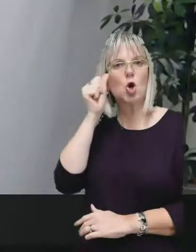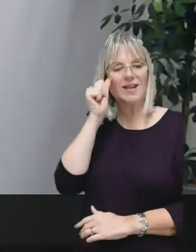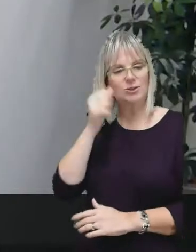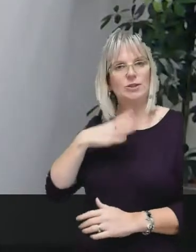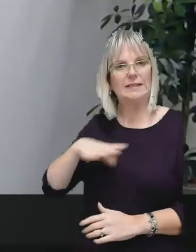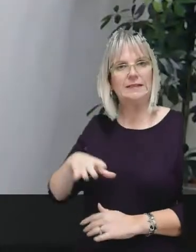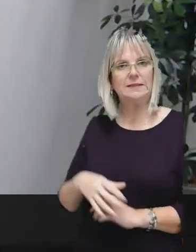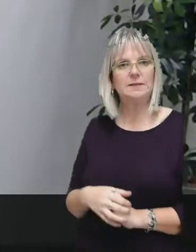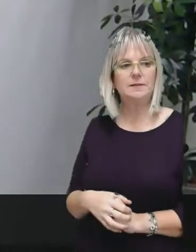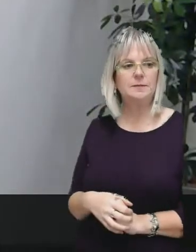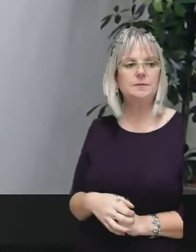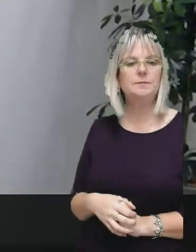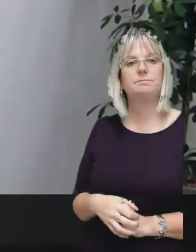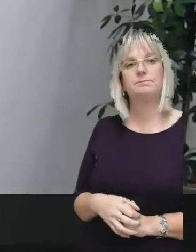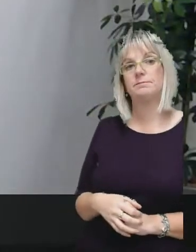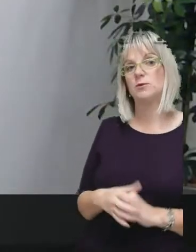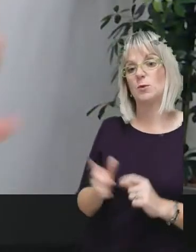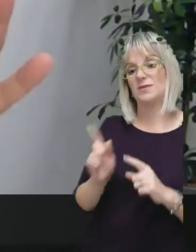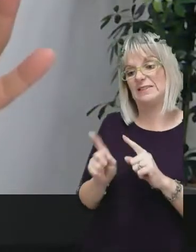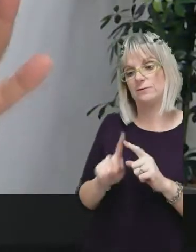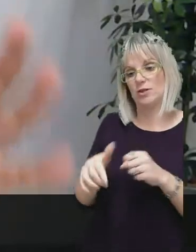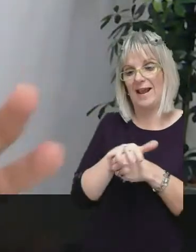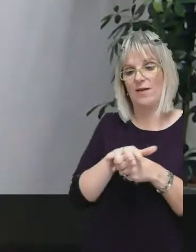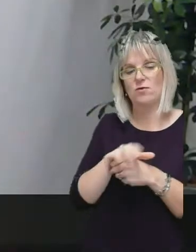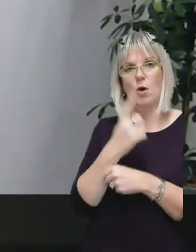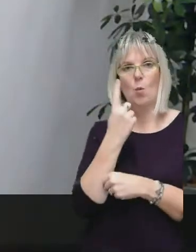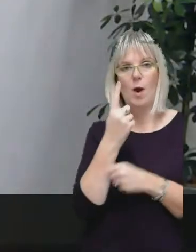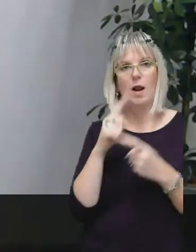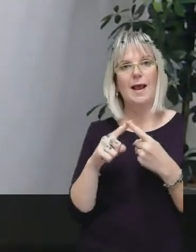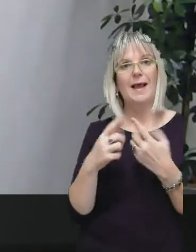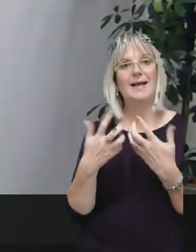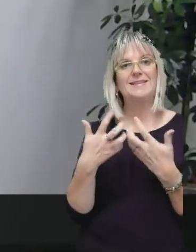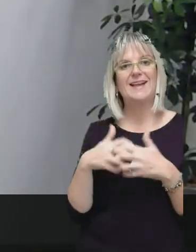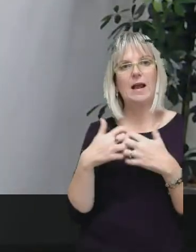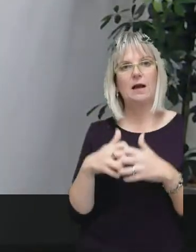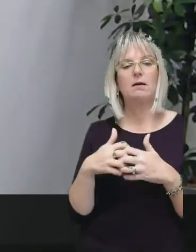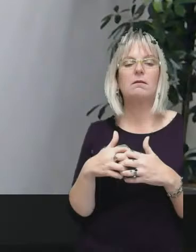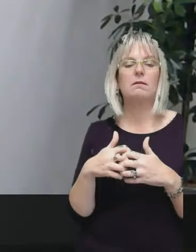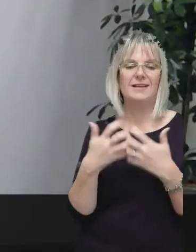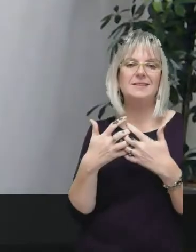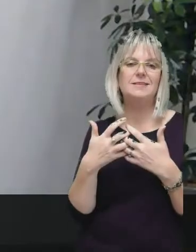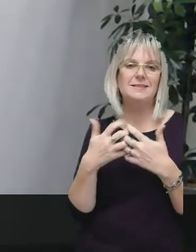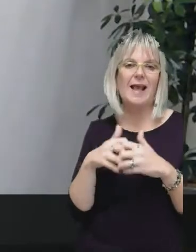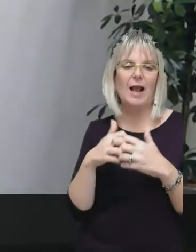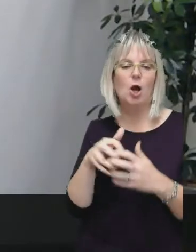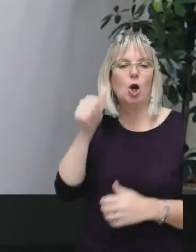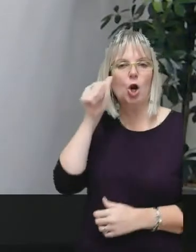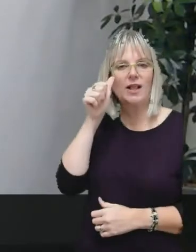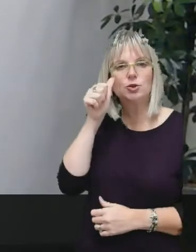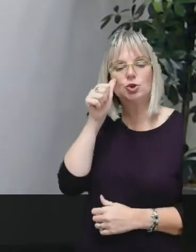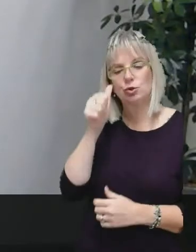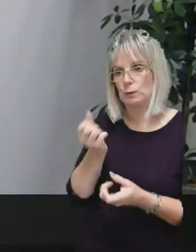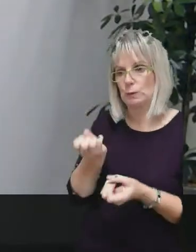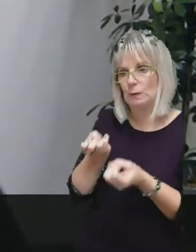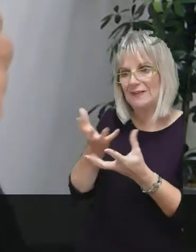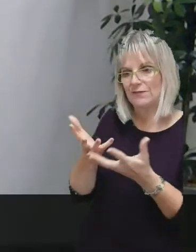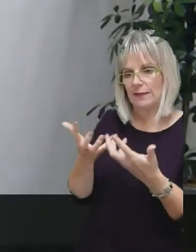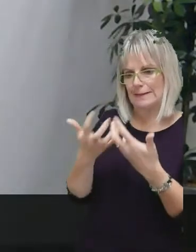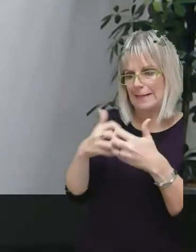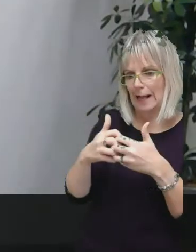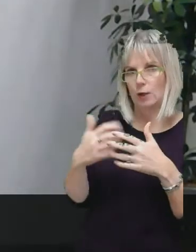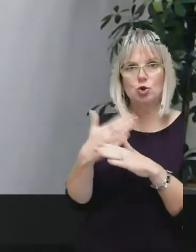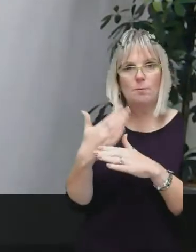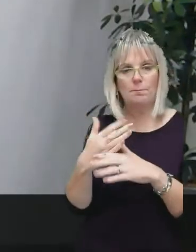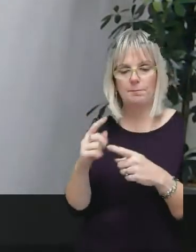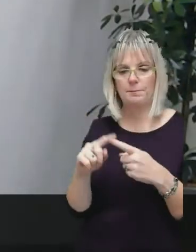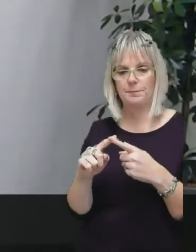is tech. We've set aside millions of pounds for a tech talent pipeline, giving you the skills to get the tech jobs being created. Two,